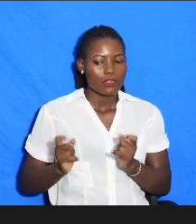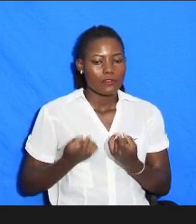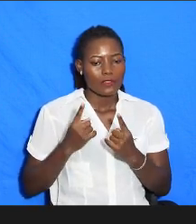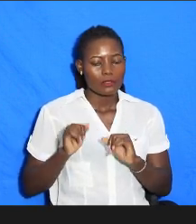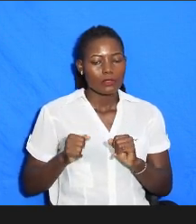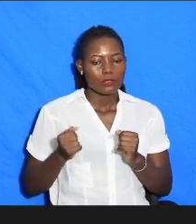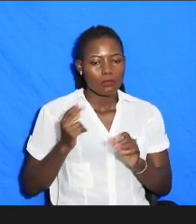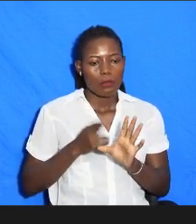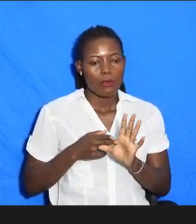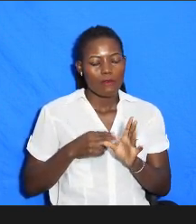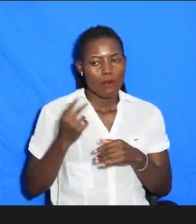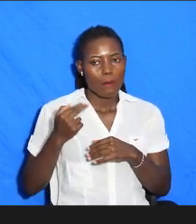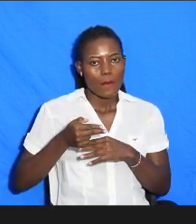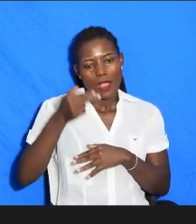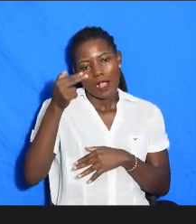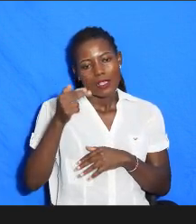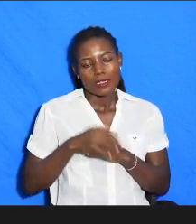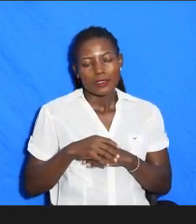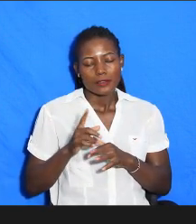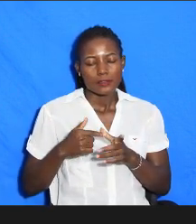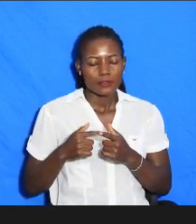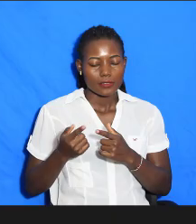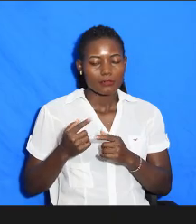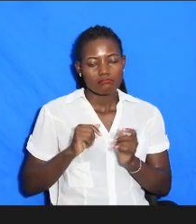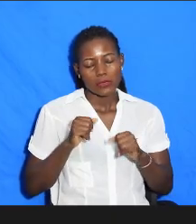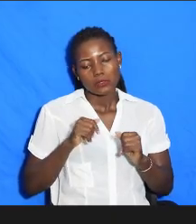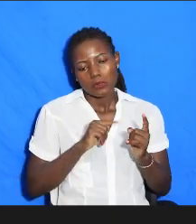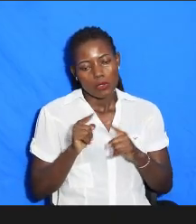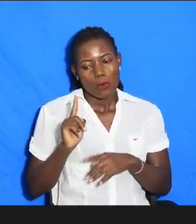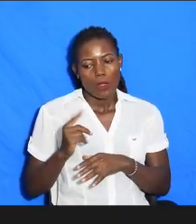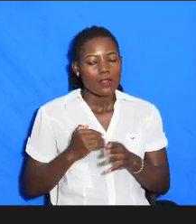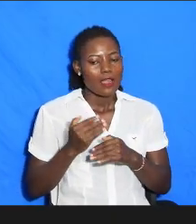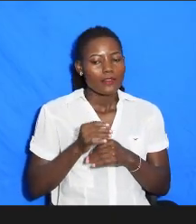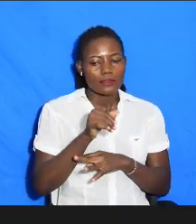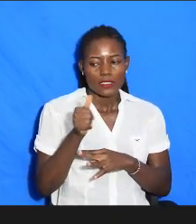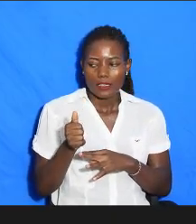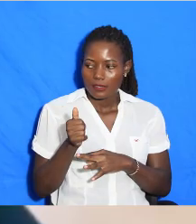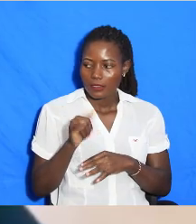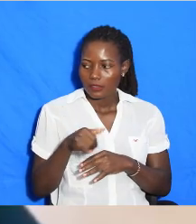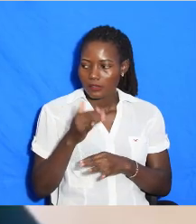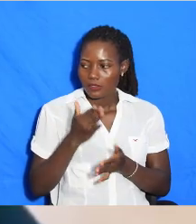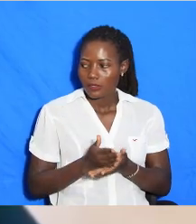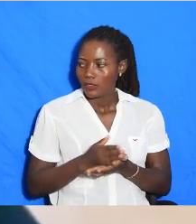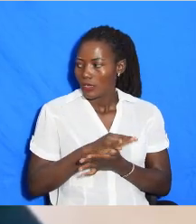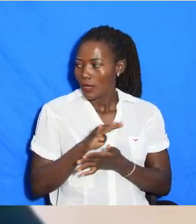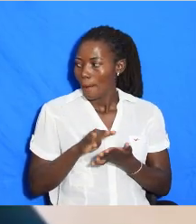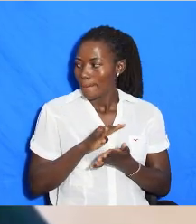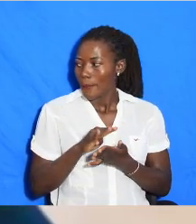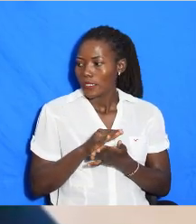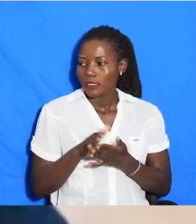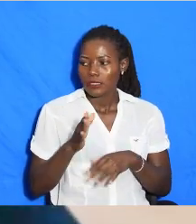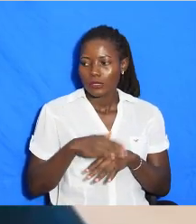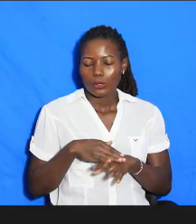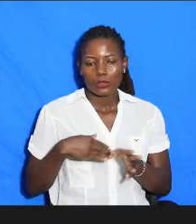after that, you can see him now go one Diamond League after another, one Diamond League after another. Just of course, based on you're